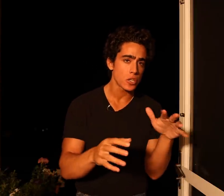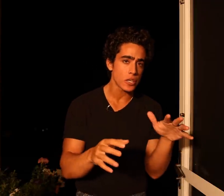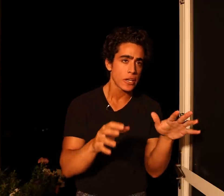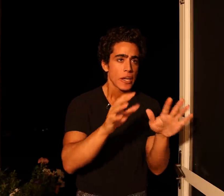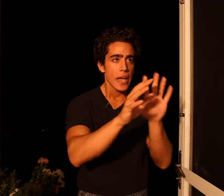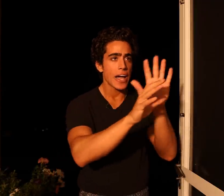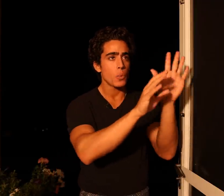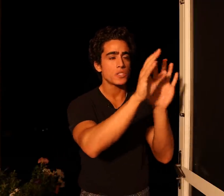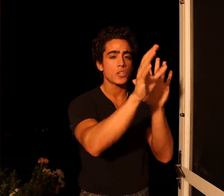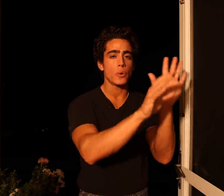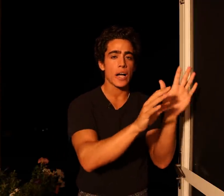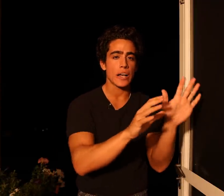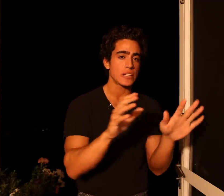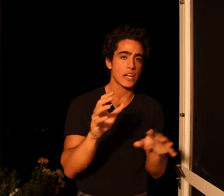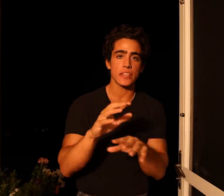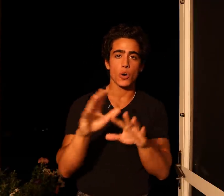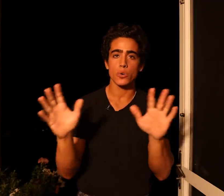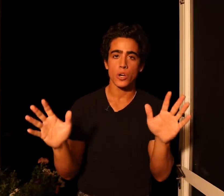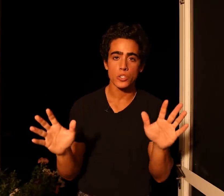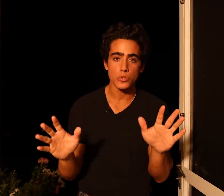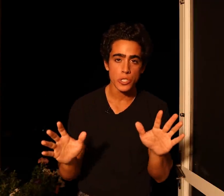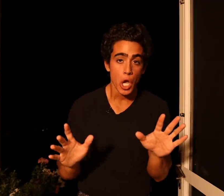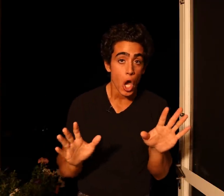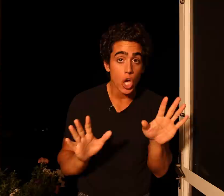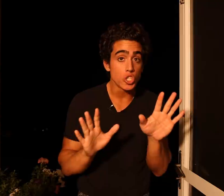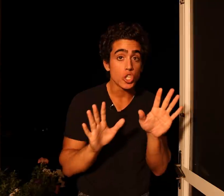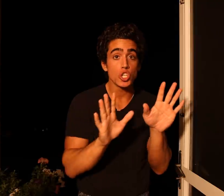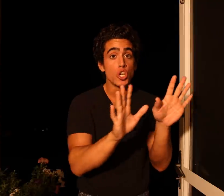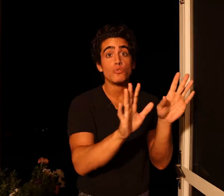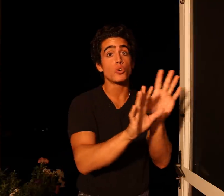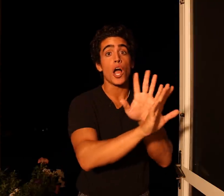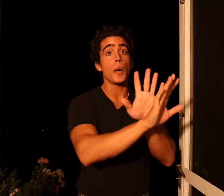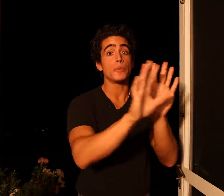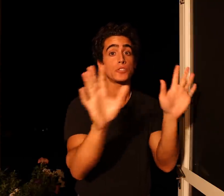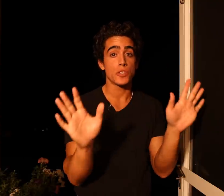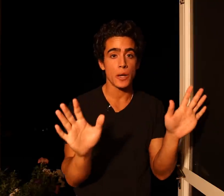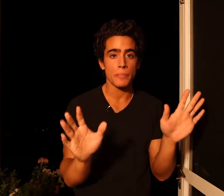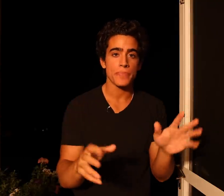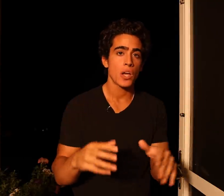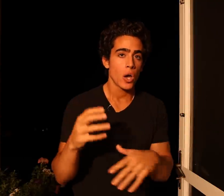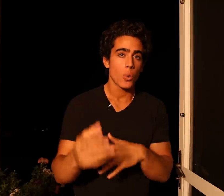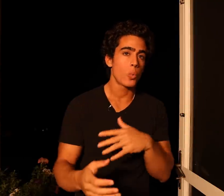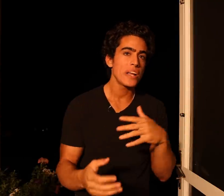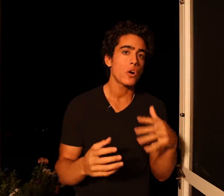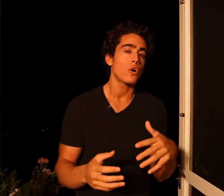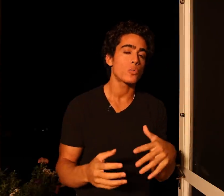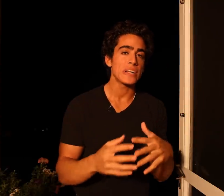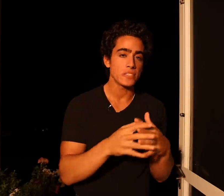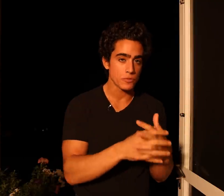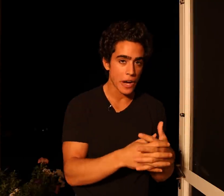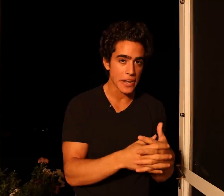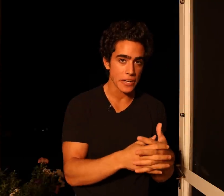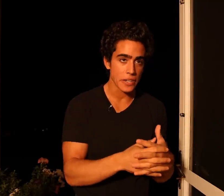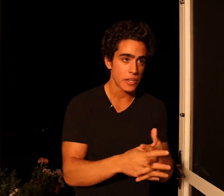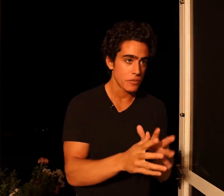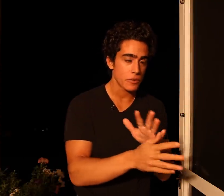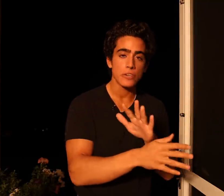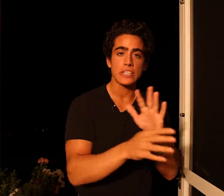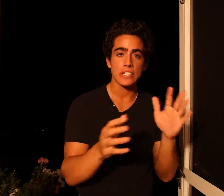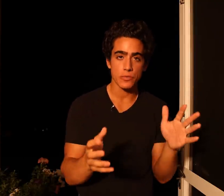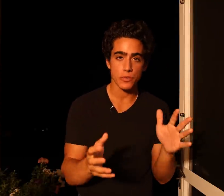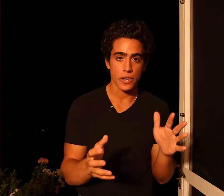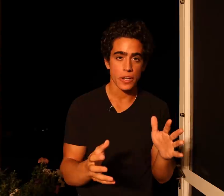doesn't look at what's going on outside their own country as it can never happen to them. We are already divided,